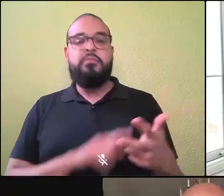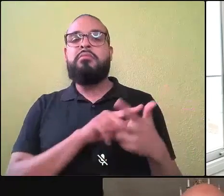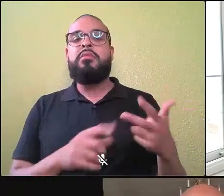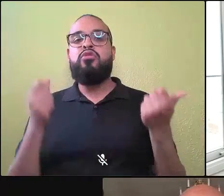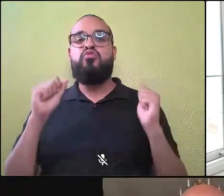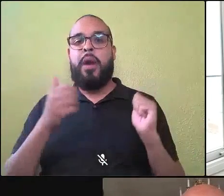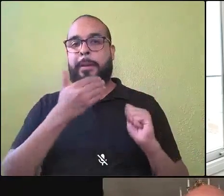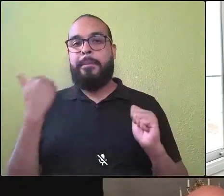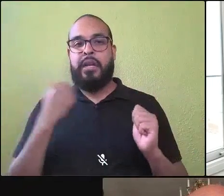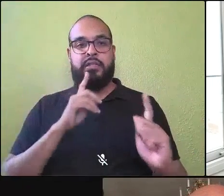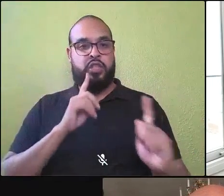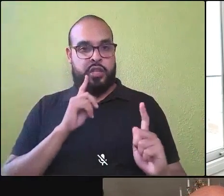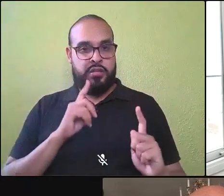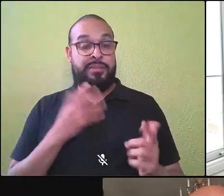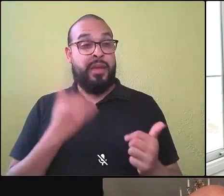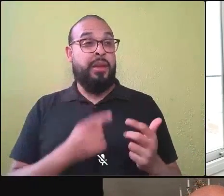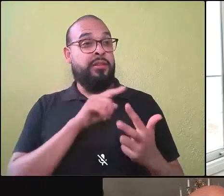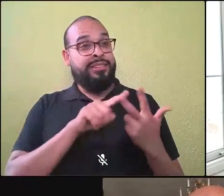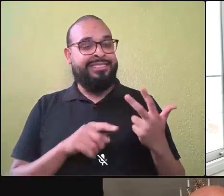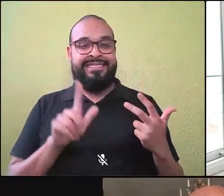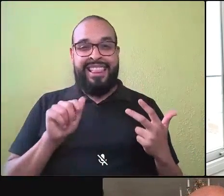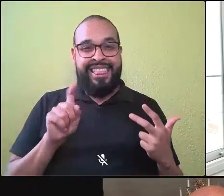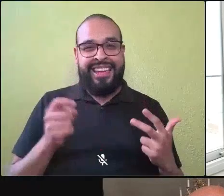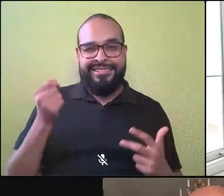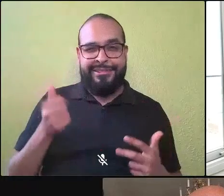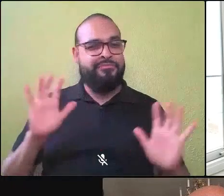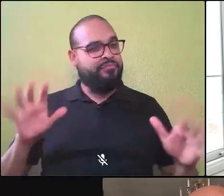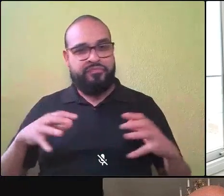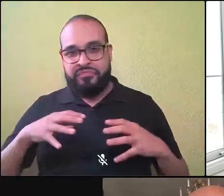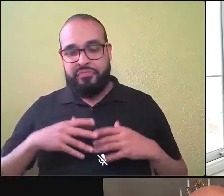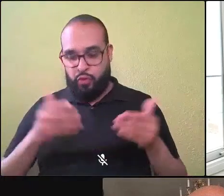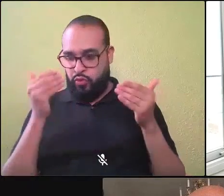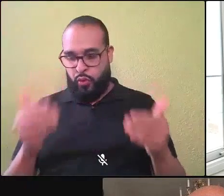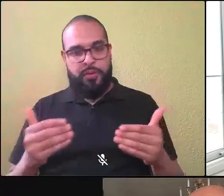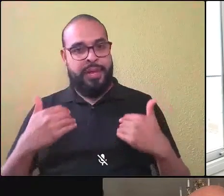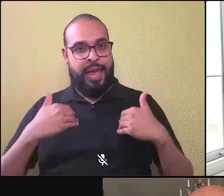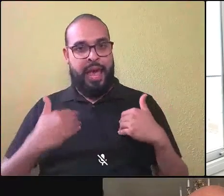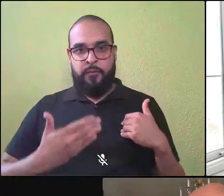and maybe a little late. But I found that if